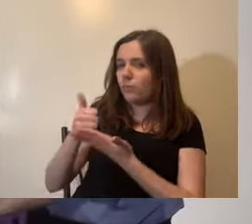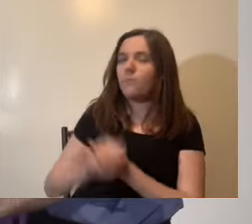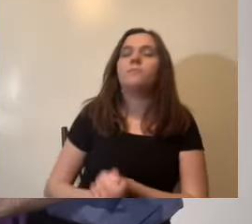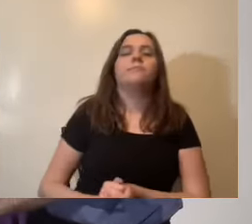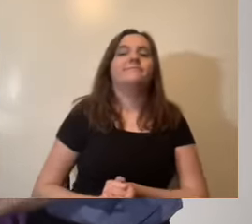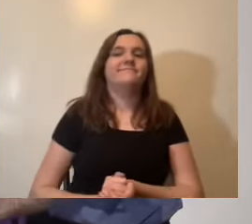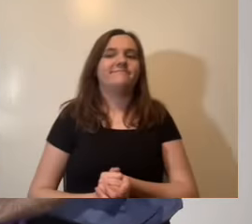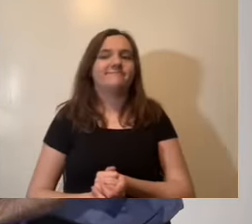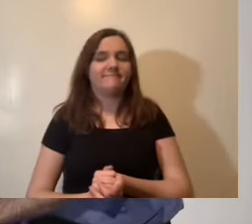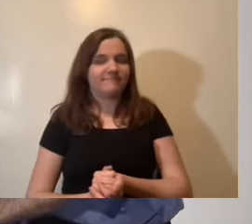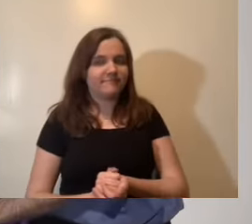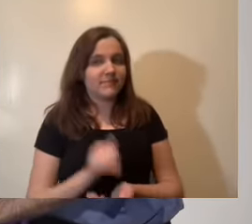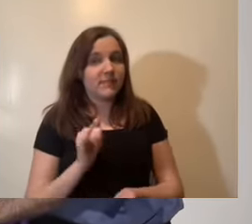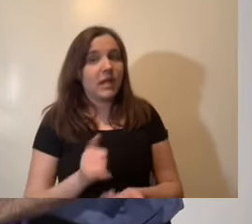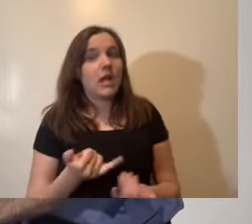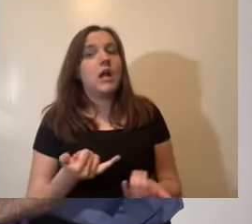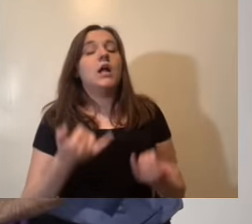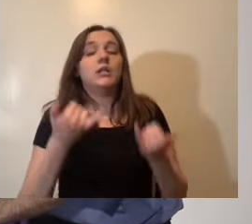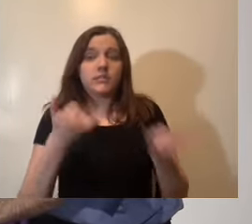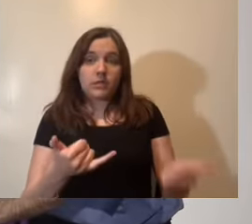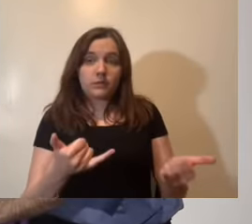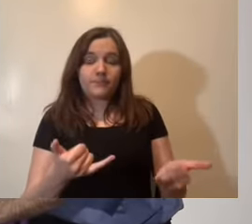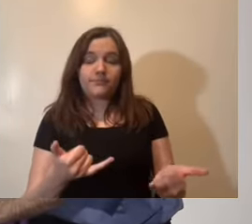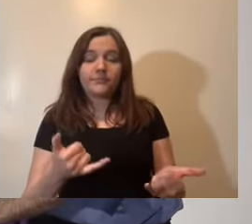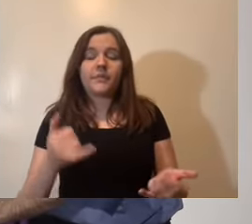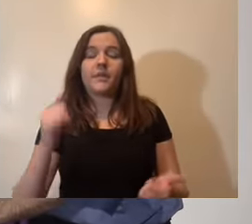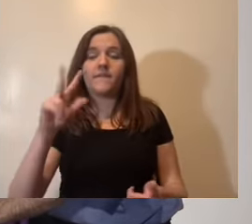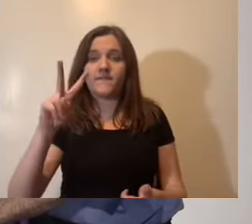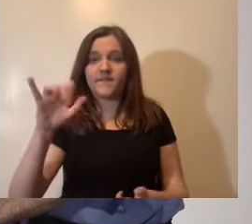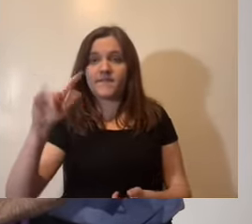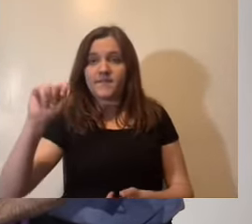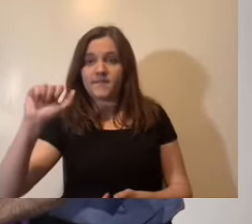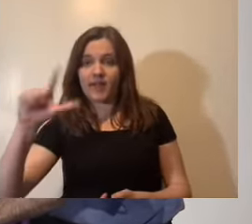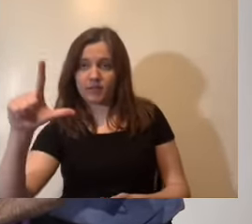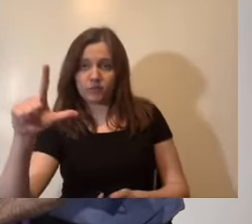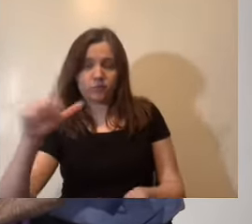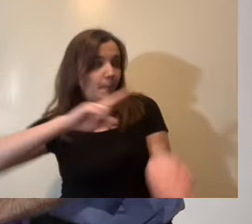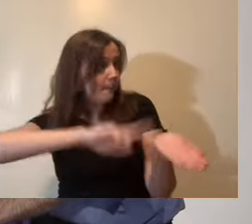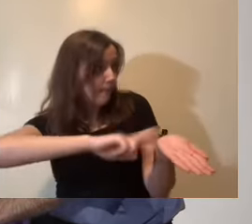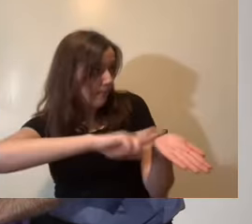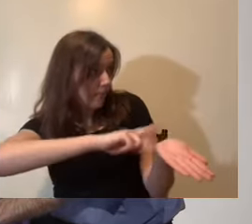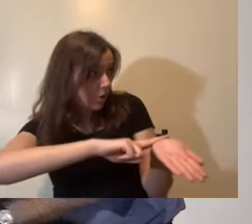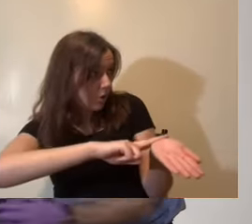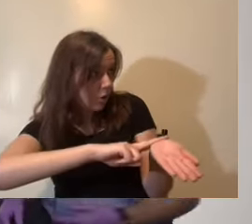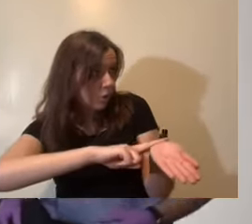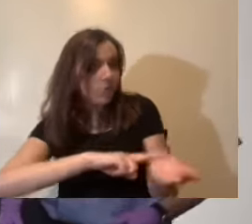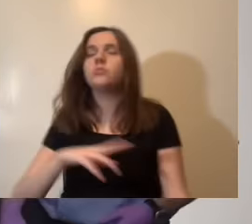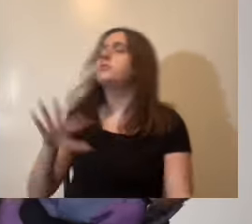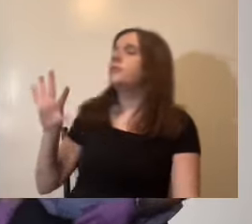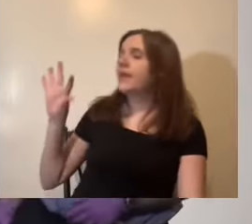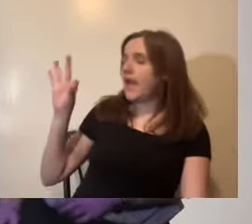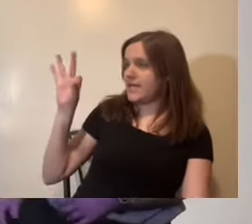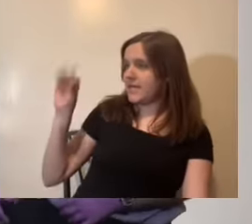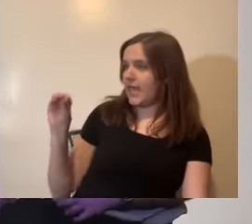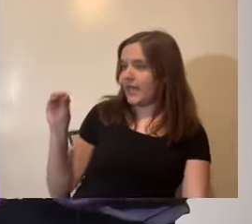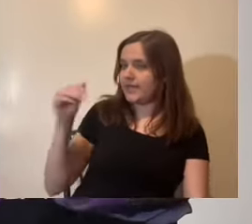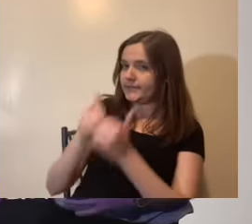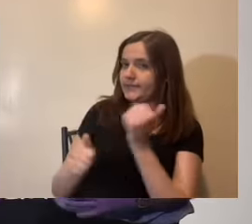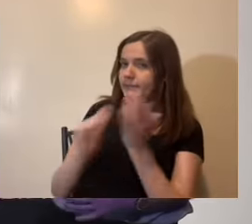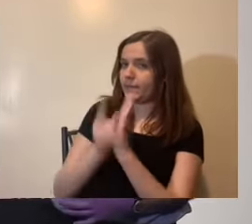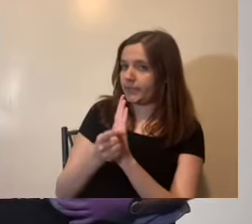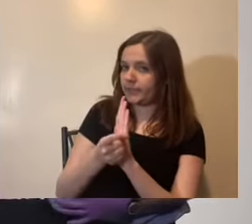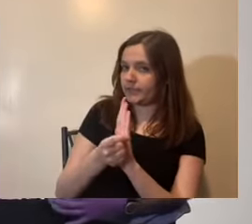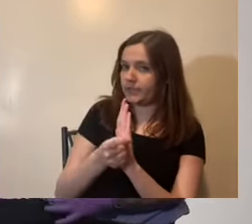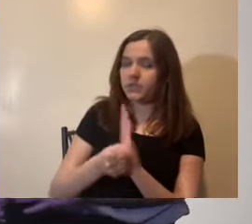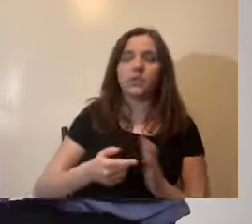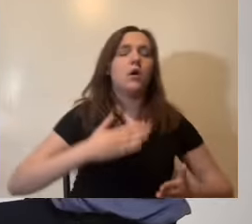first I would acquire a pulse rate. Her pulse is 90 beats per minute. 90 beats per minute. Okay, and what's her